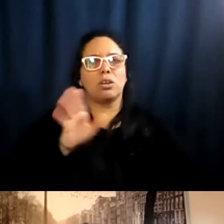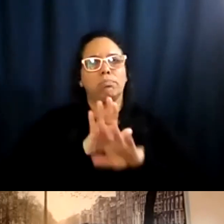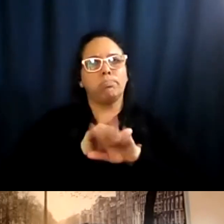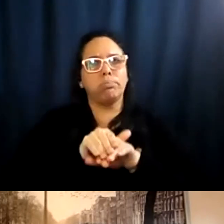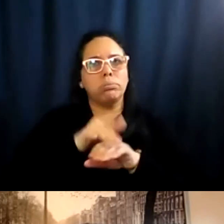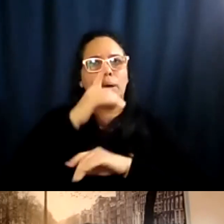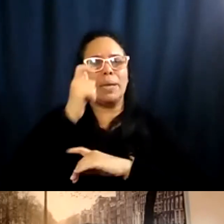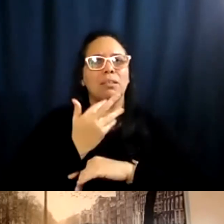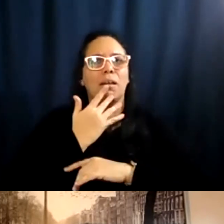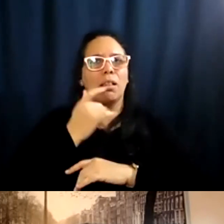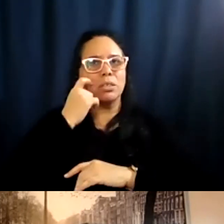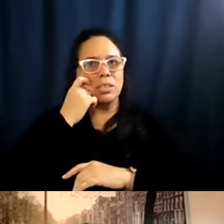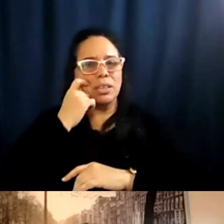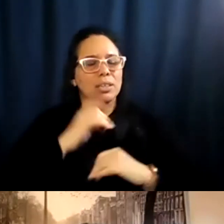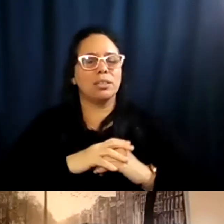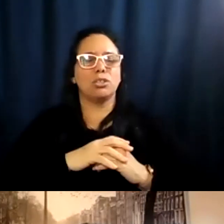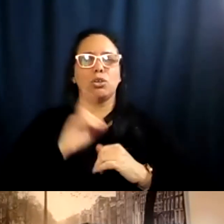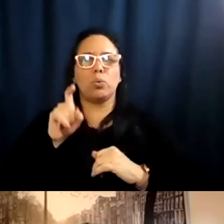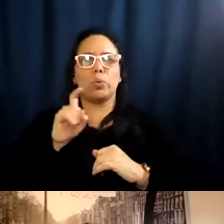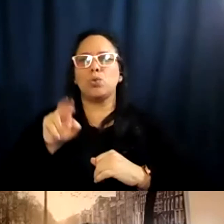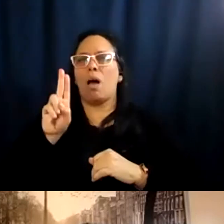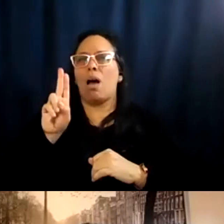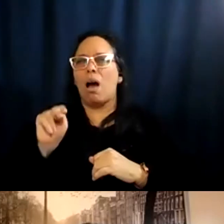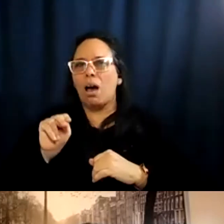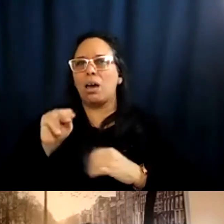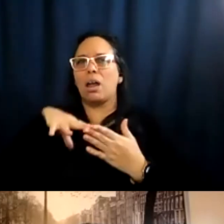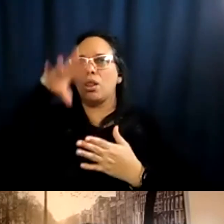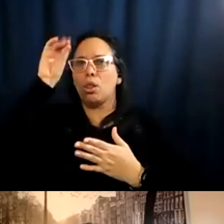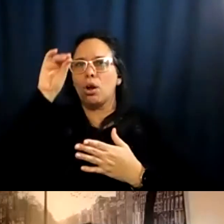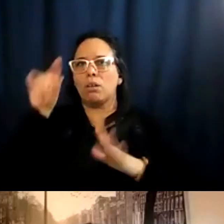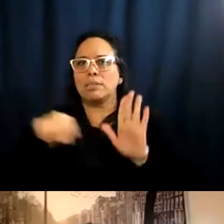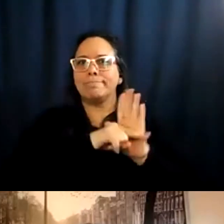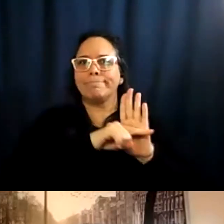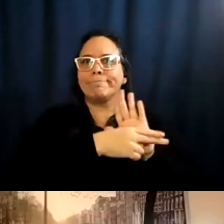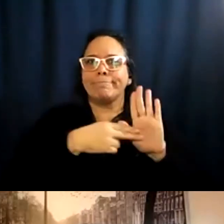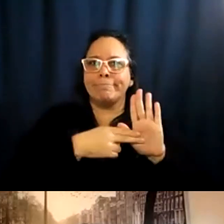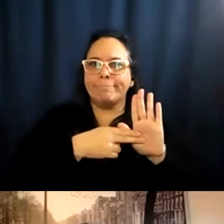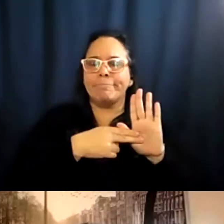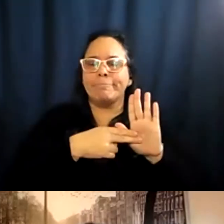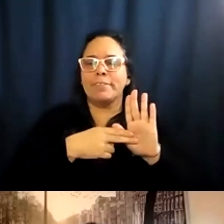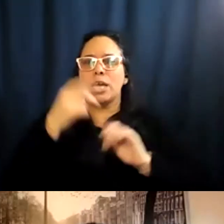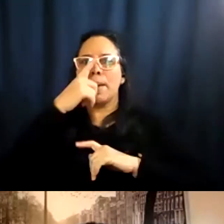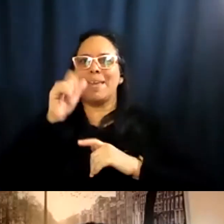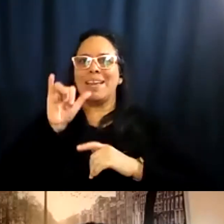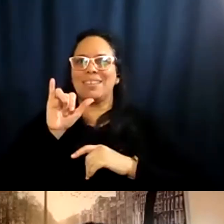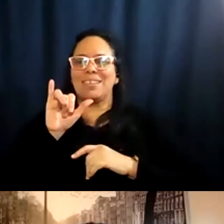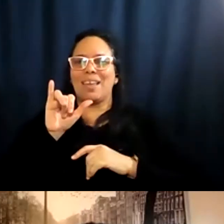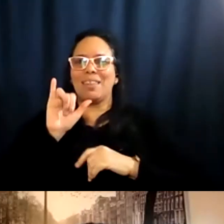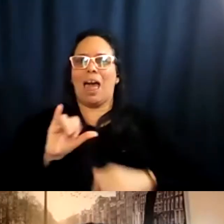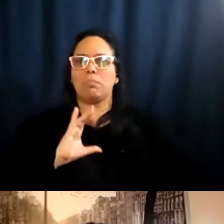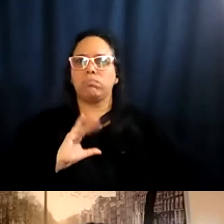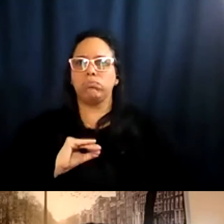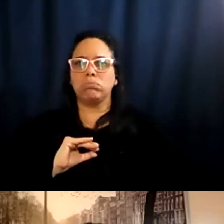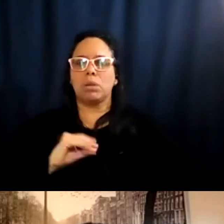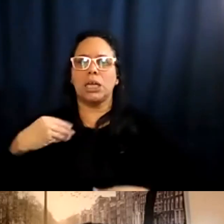unlearning those, all of that stigma that's also been like passed generationally through family.